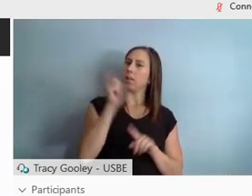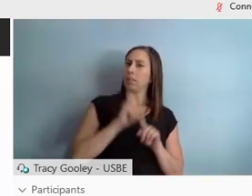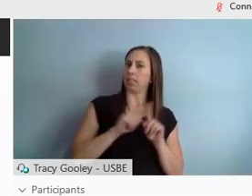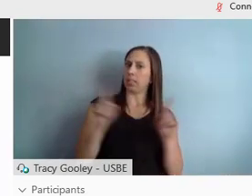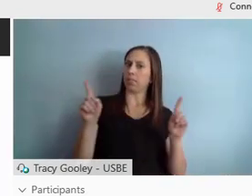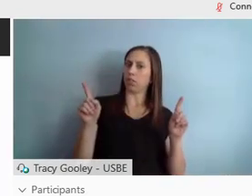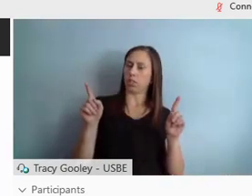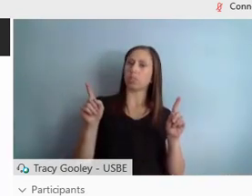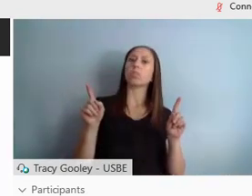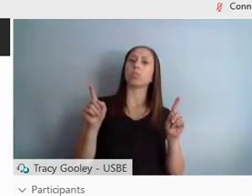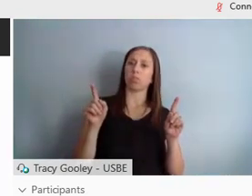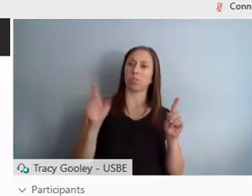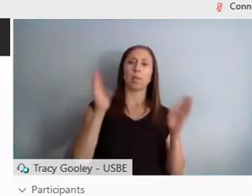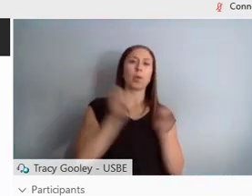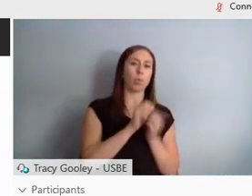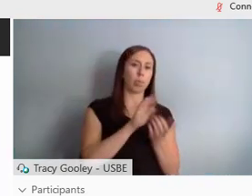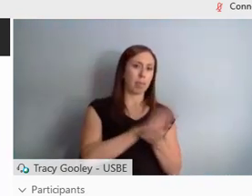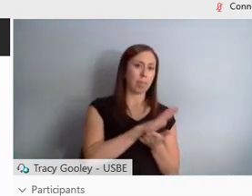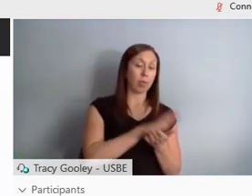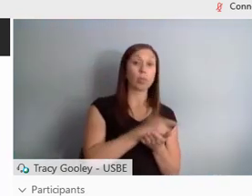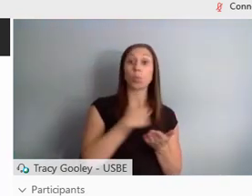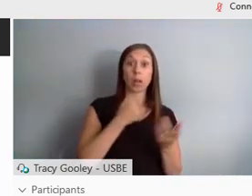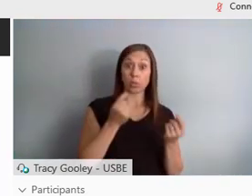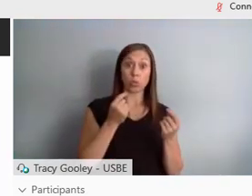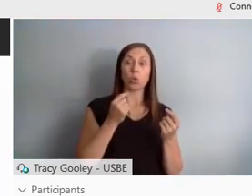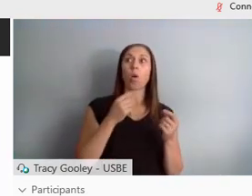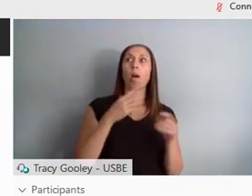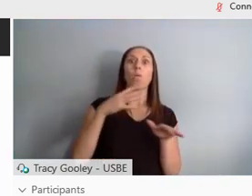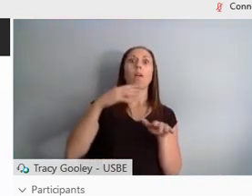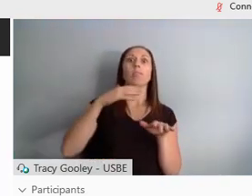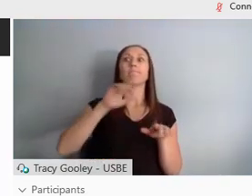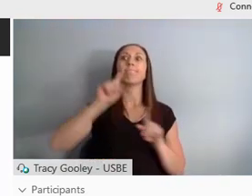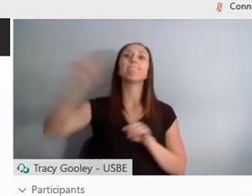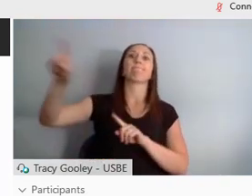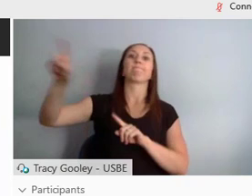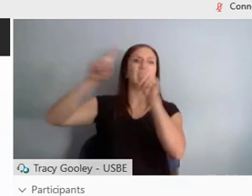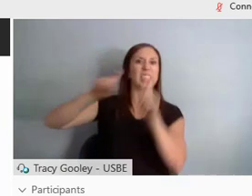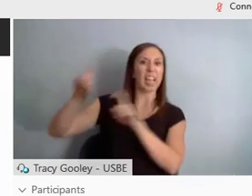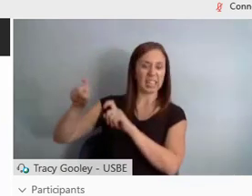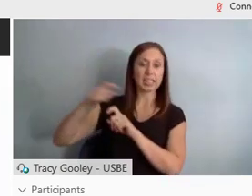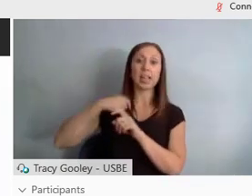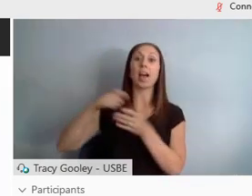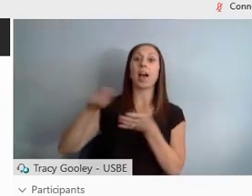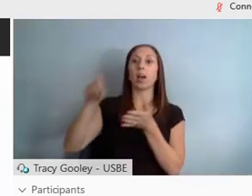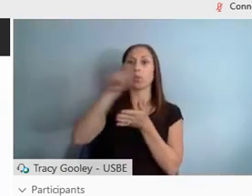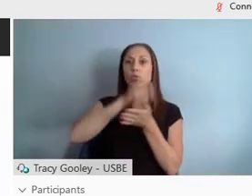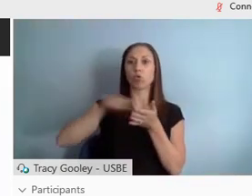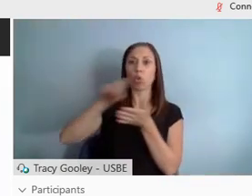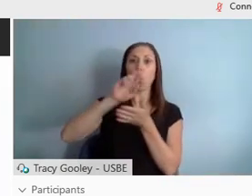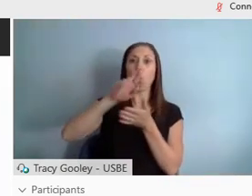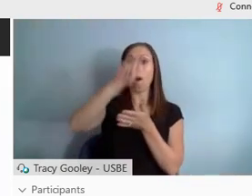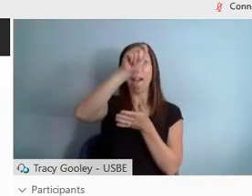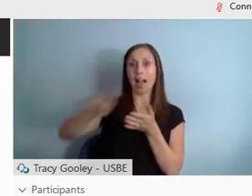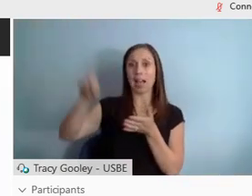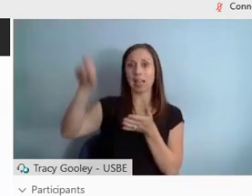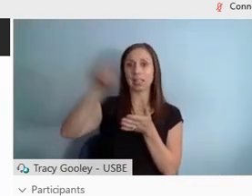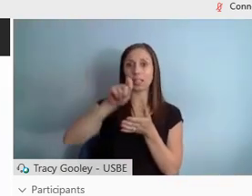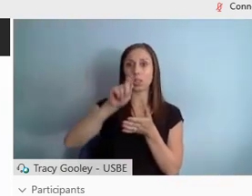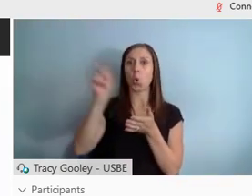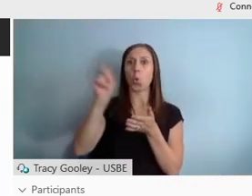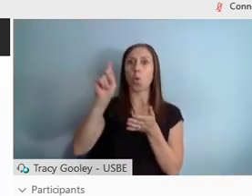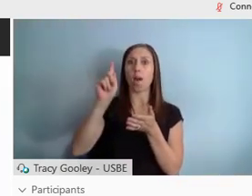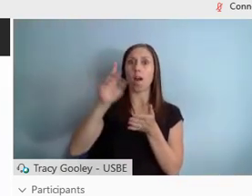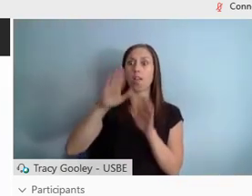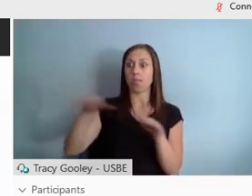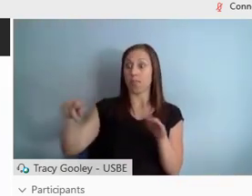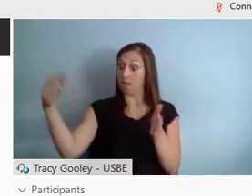than it does on paper. So what I did when I went out to field test this item is I circled or put an X where the child